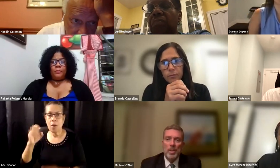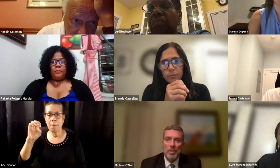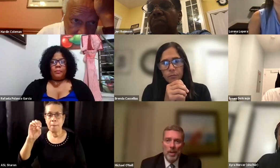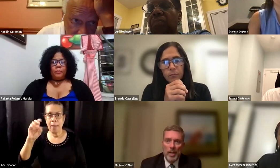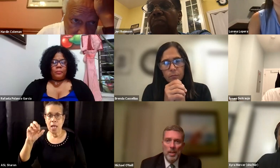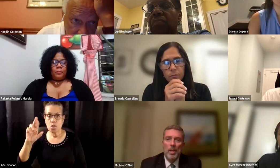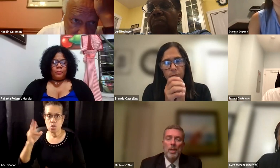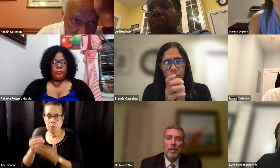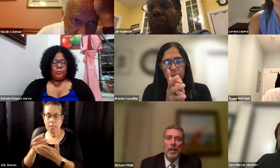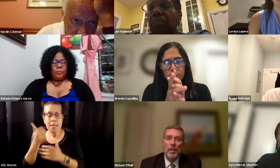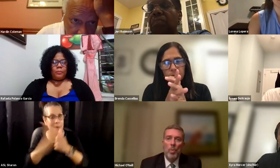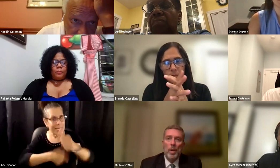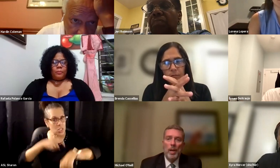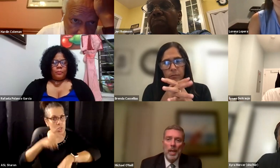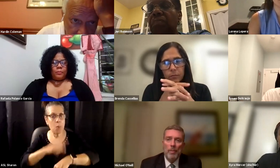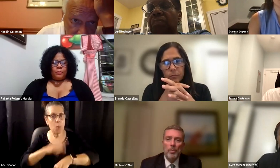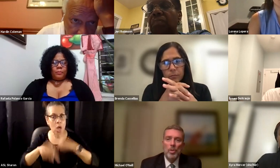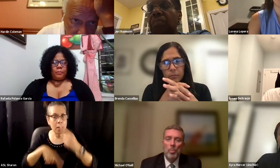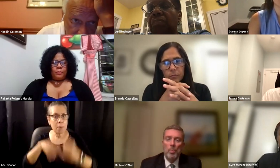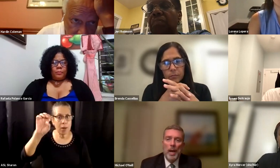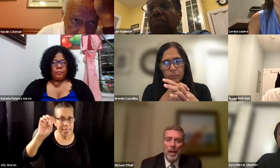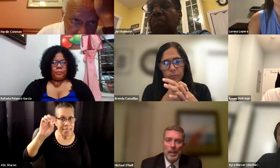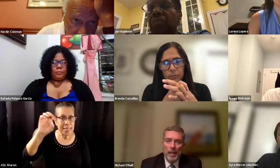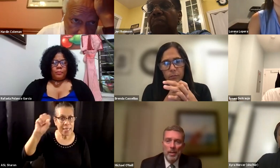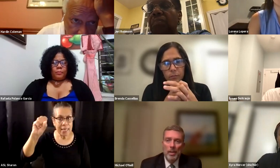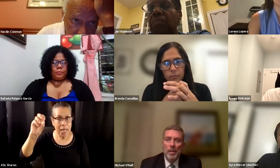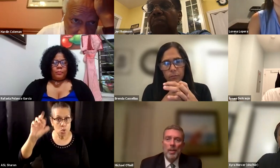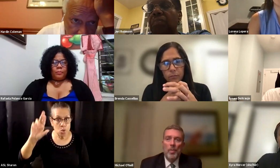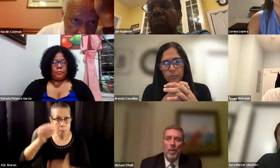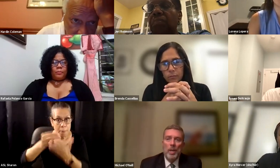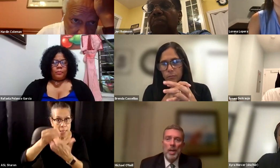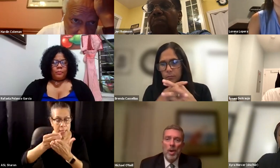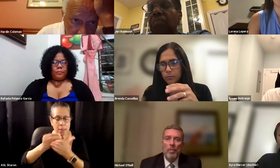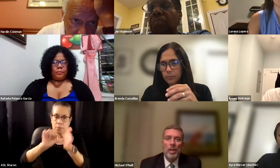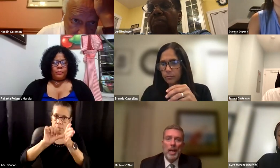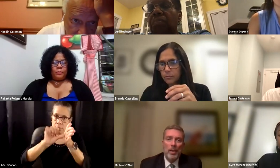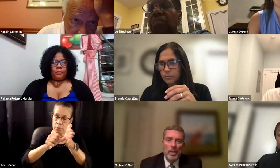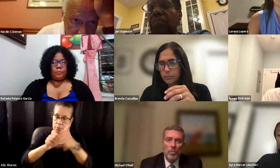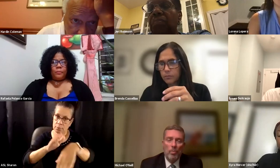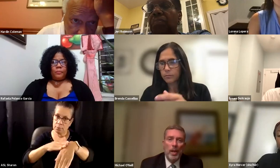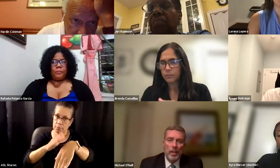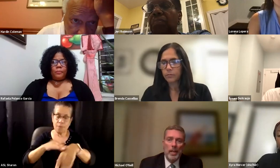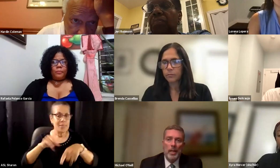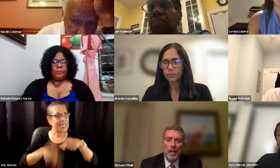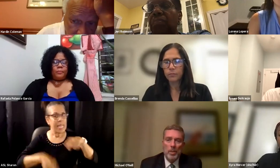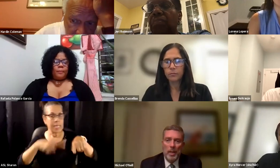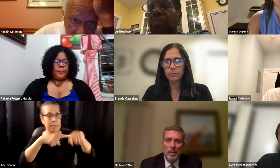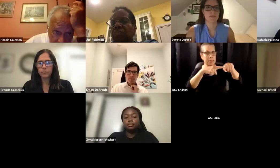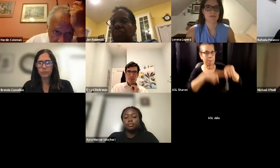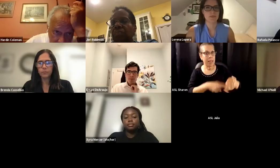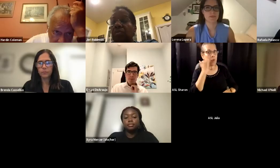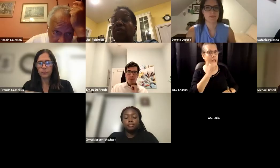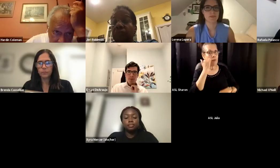about this as a funny funding we are careful to highlight that we cannot rely on this for regular day-to-day